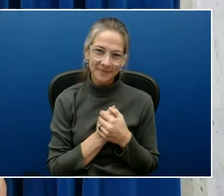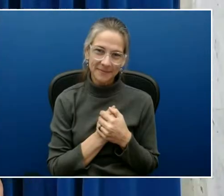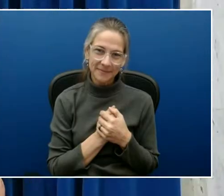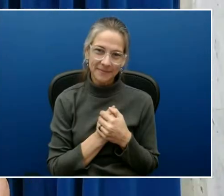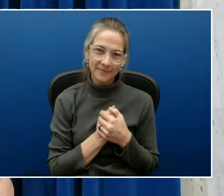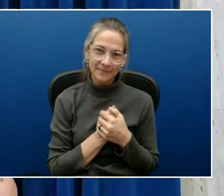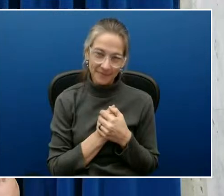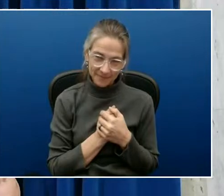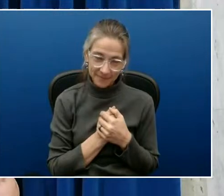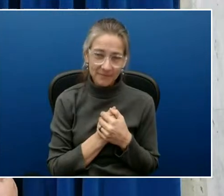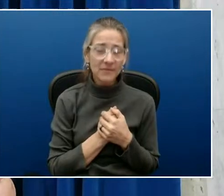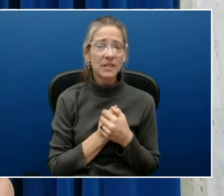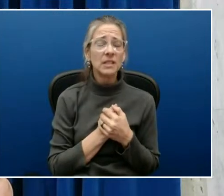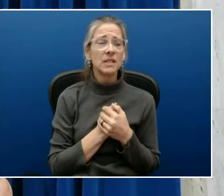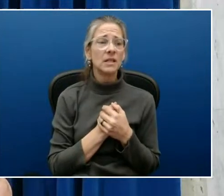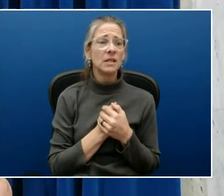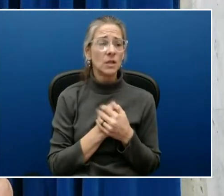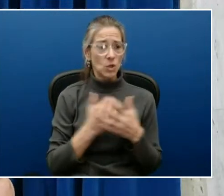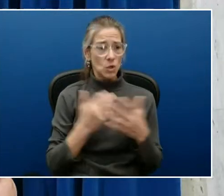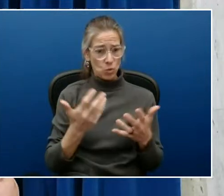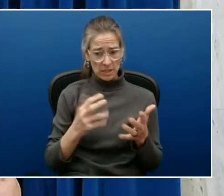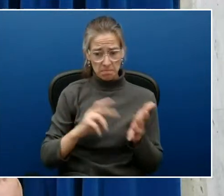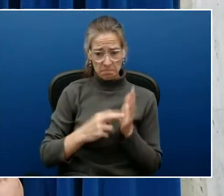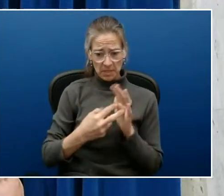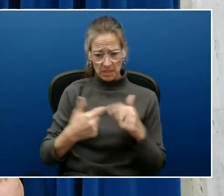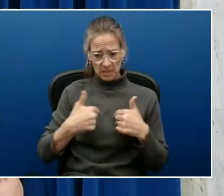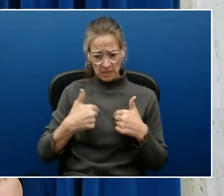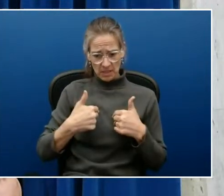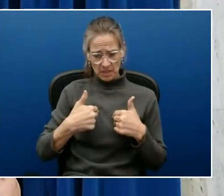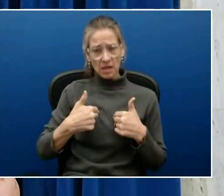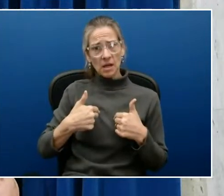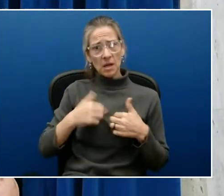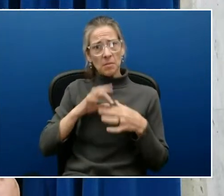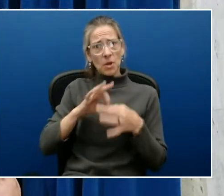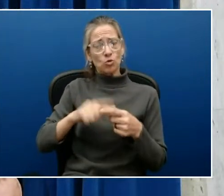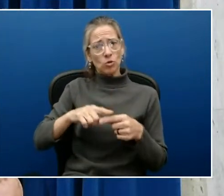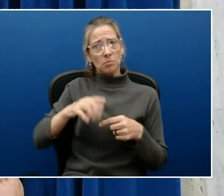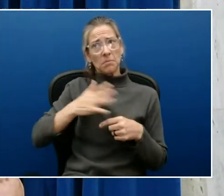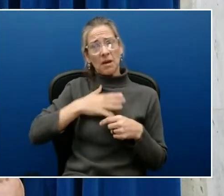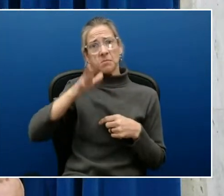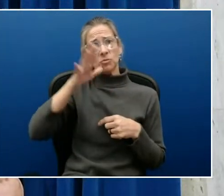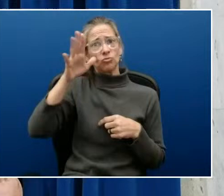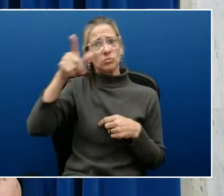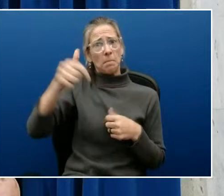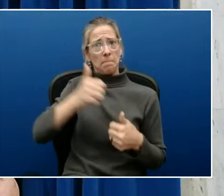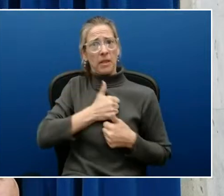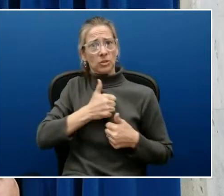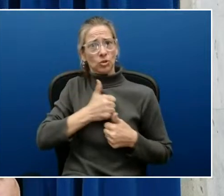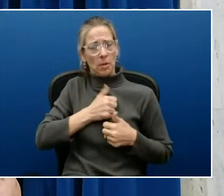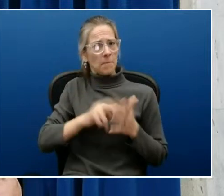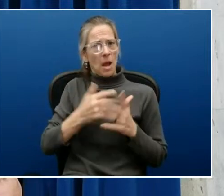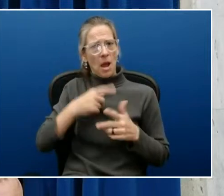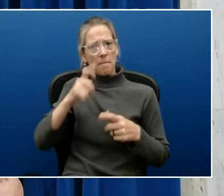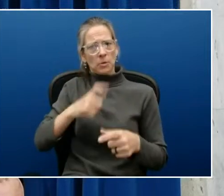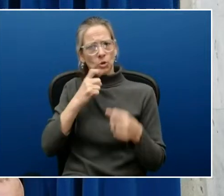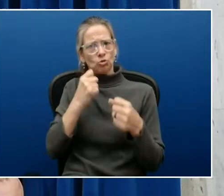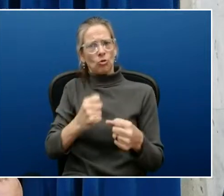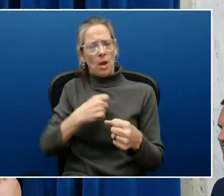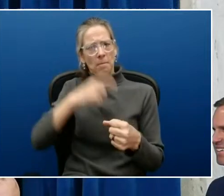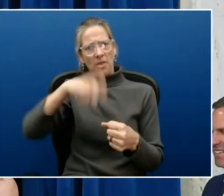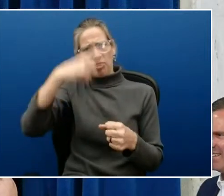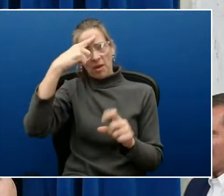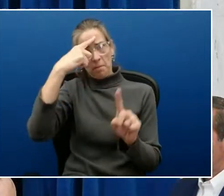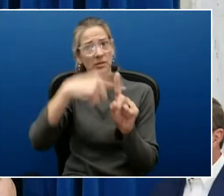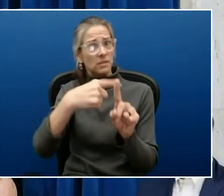What it means for me to be a military child is to always be strong and look forward to the positive things. Having a parent in the military has always come